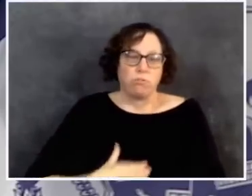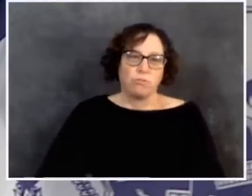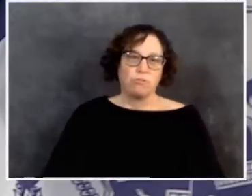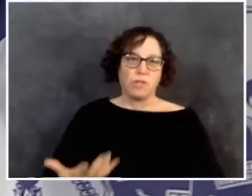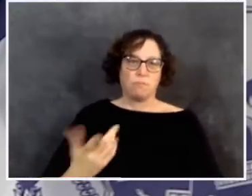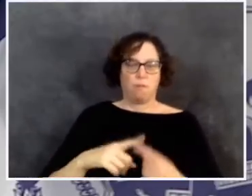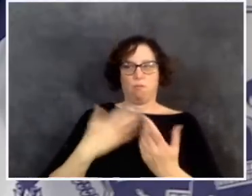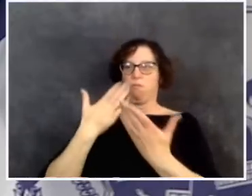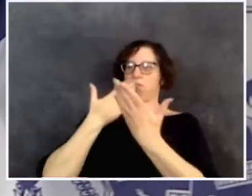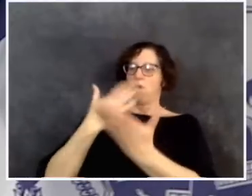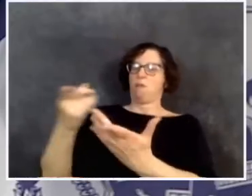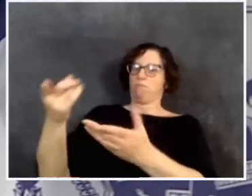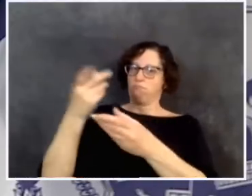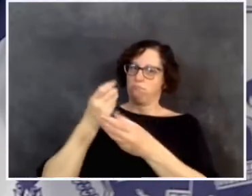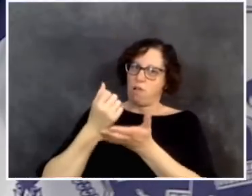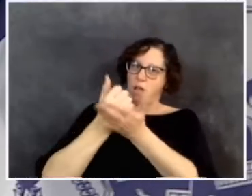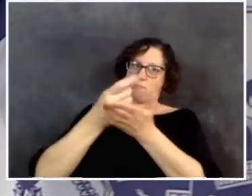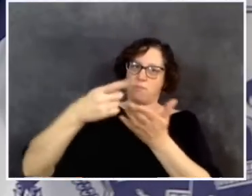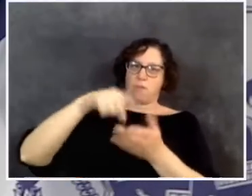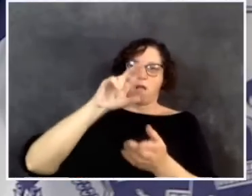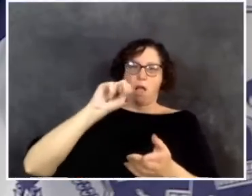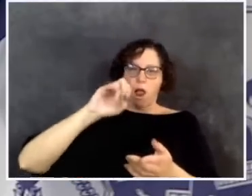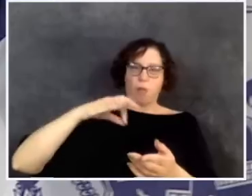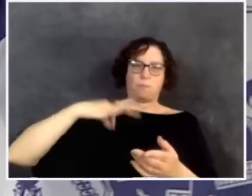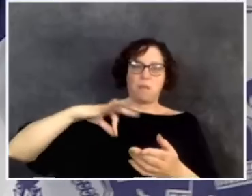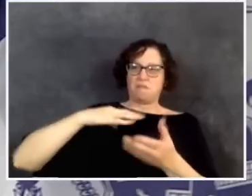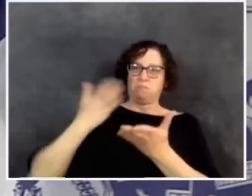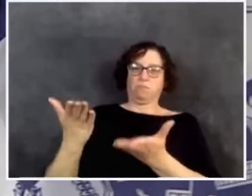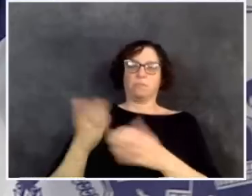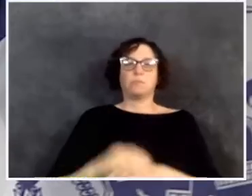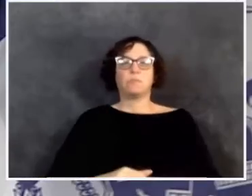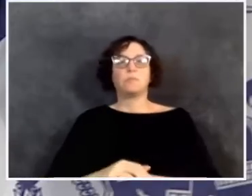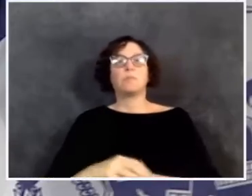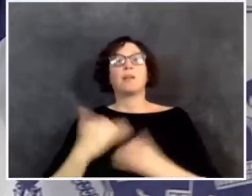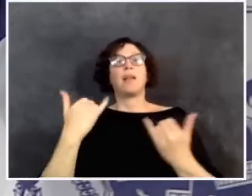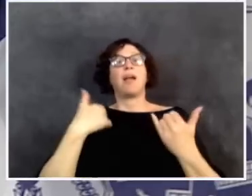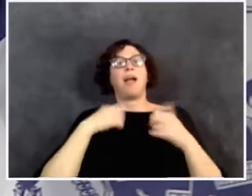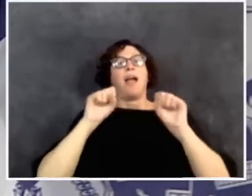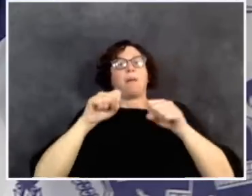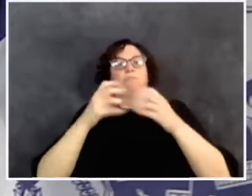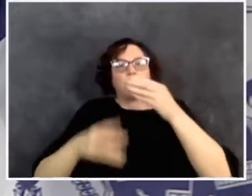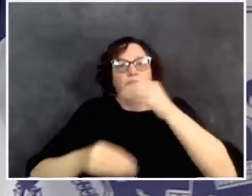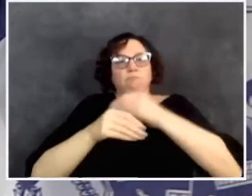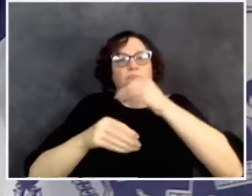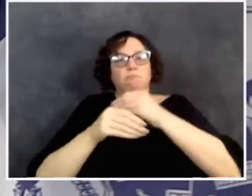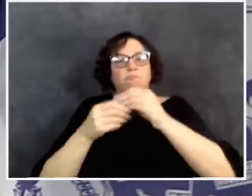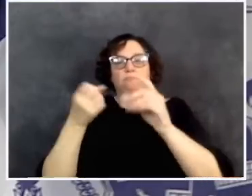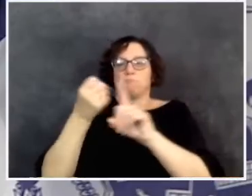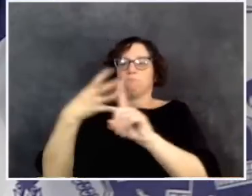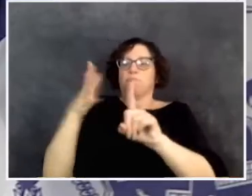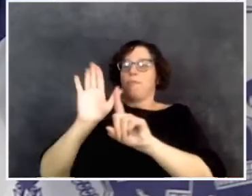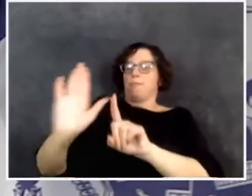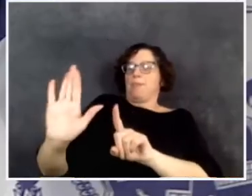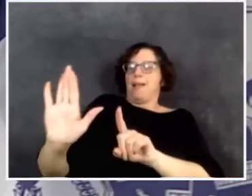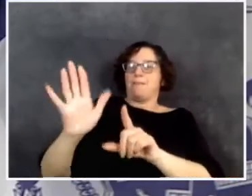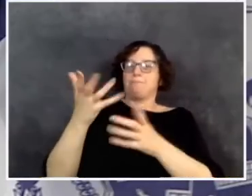crisis, and we'll do everything we can to help them do that. Last question for today goes to Jacob from Jewish